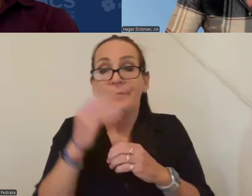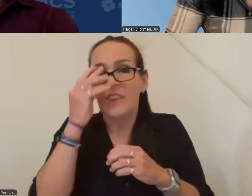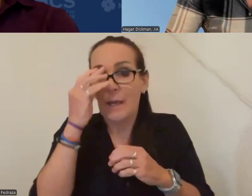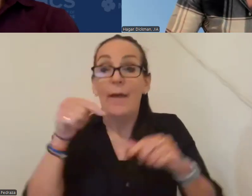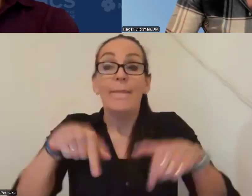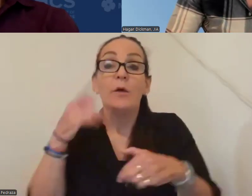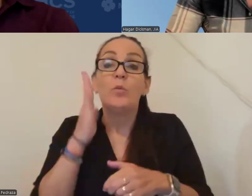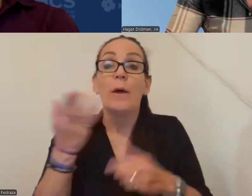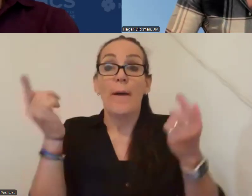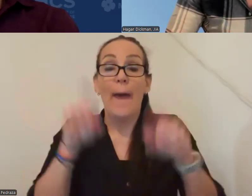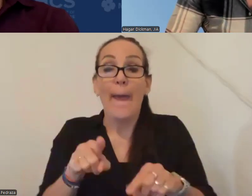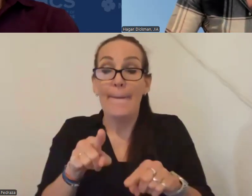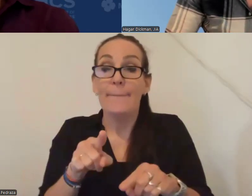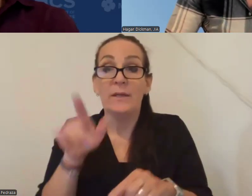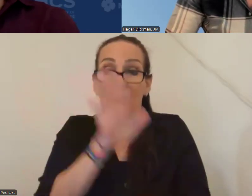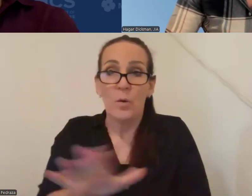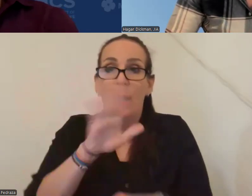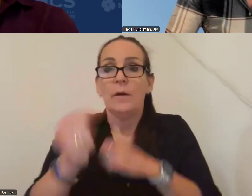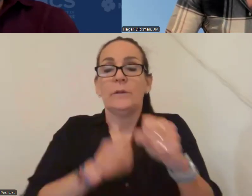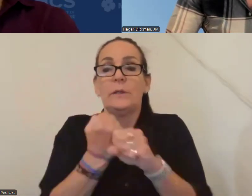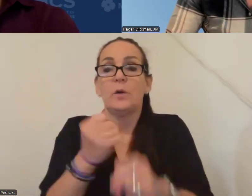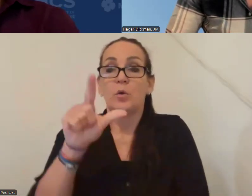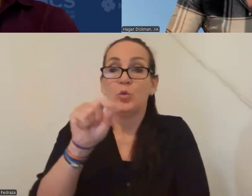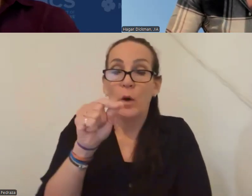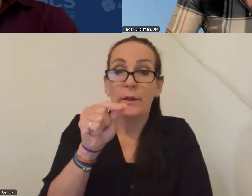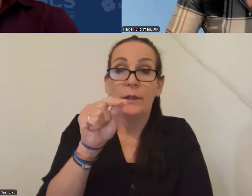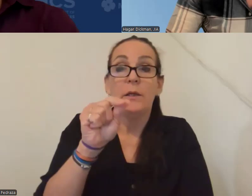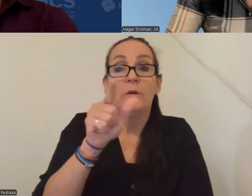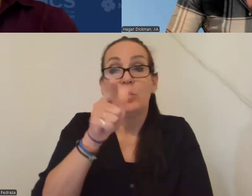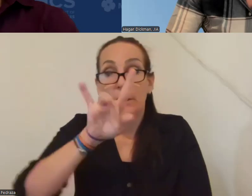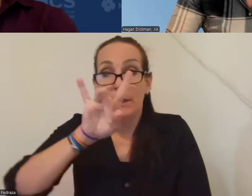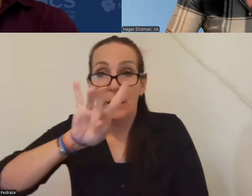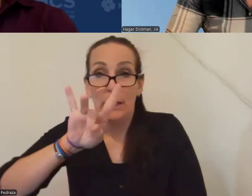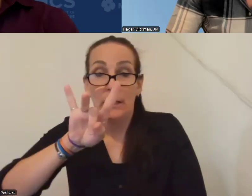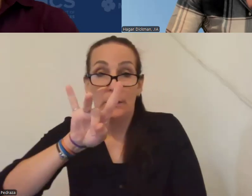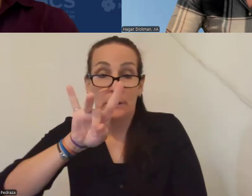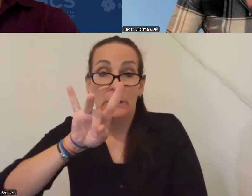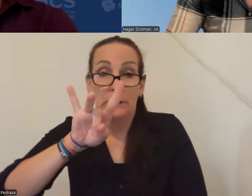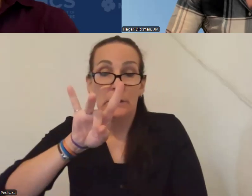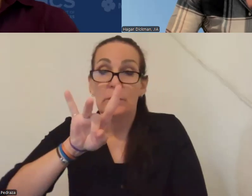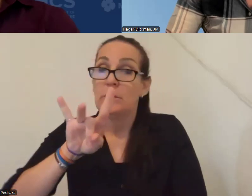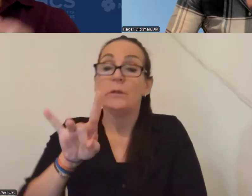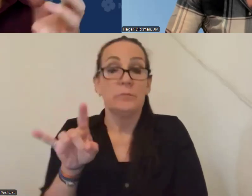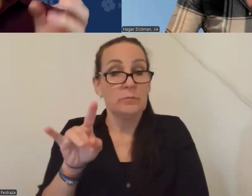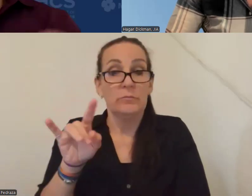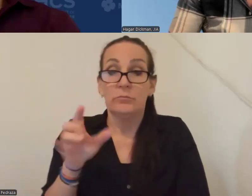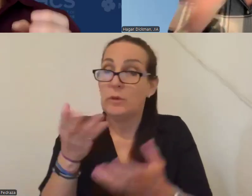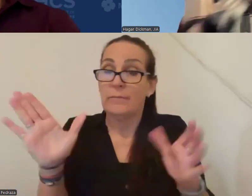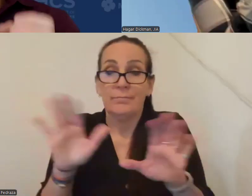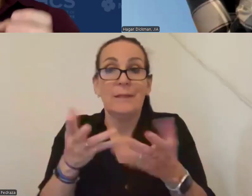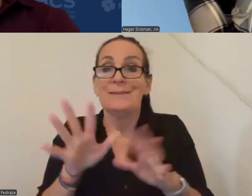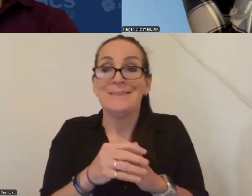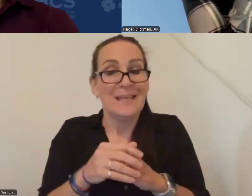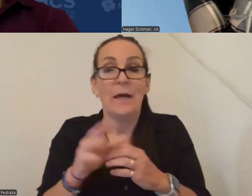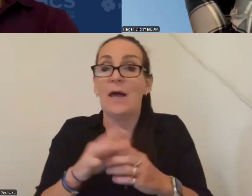no sooner than 2028. Not this is going to happen Jan 1, 2028, but this is going to happen no sooner than 2028, because there's a lot of